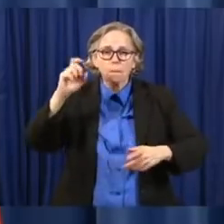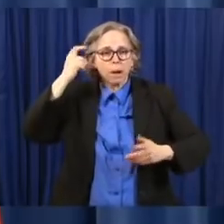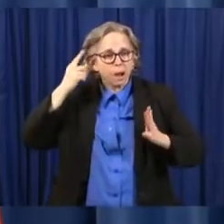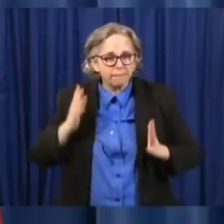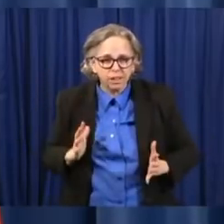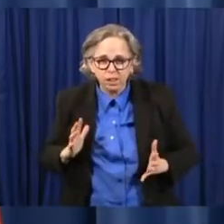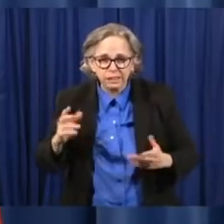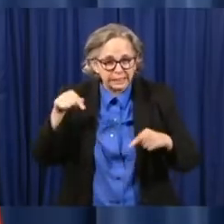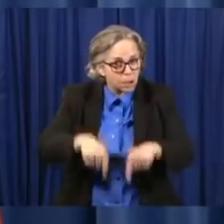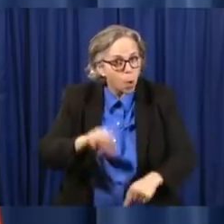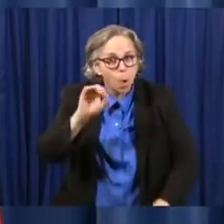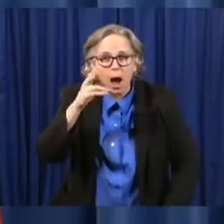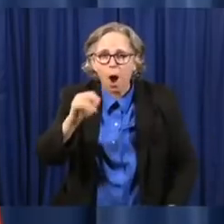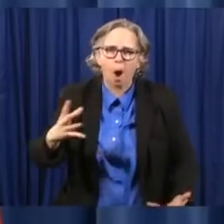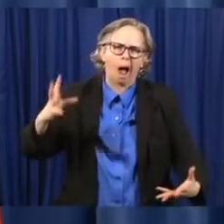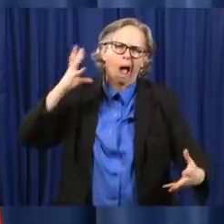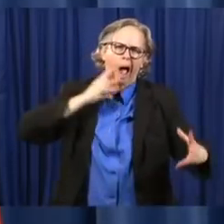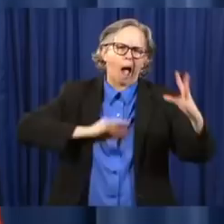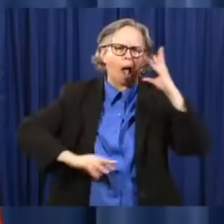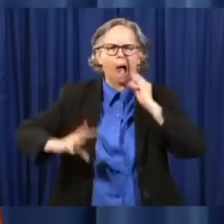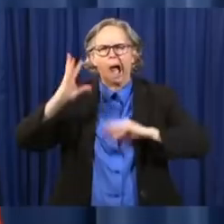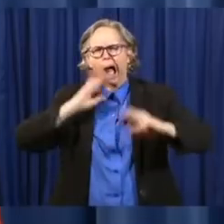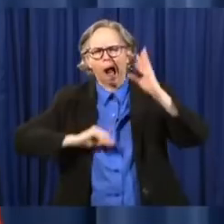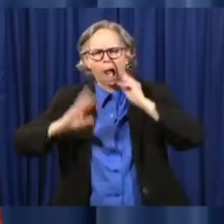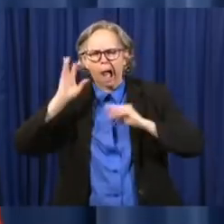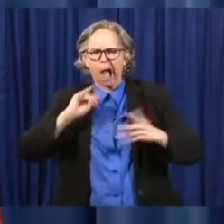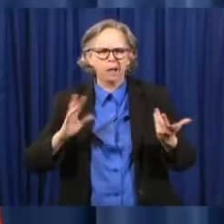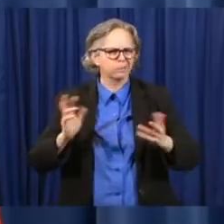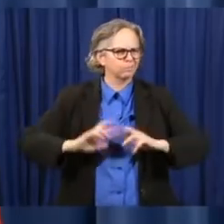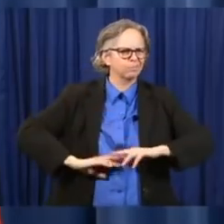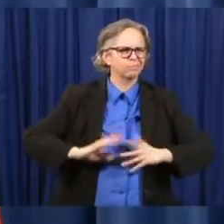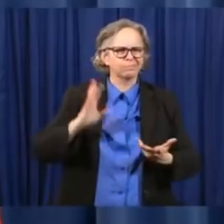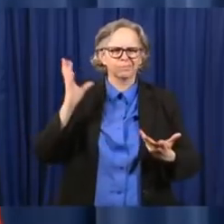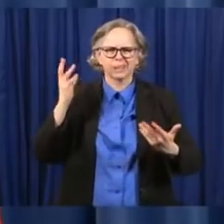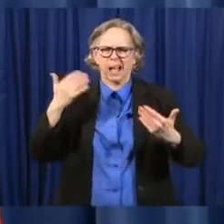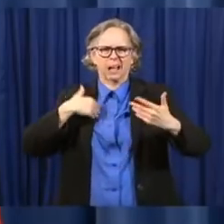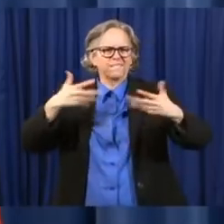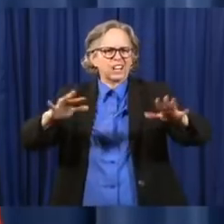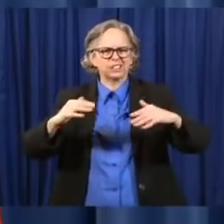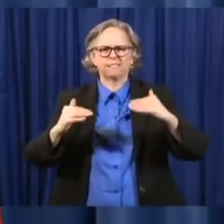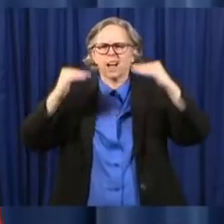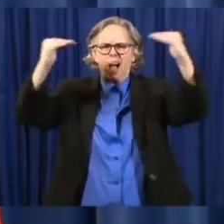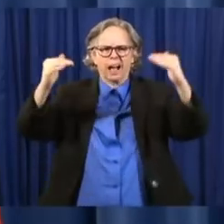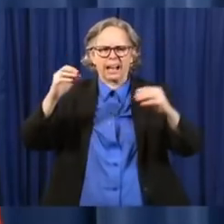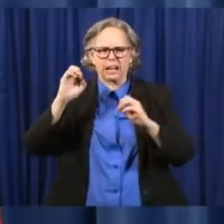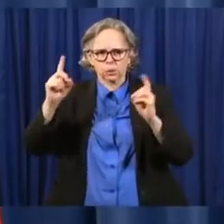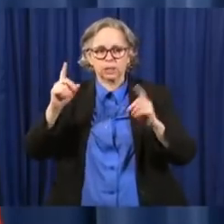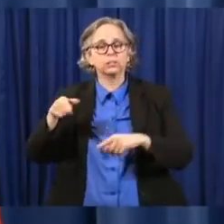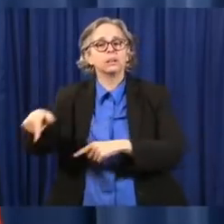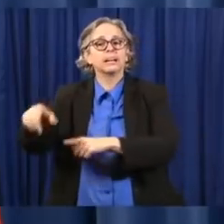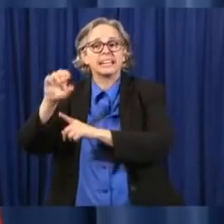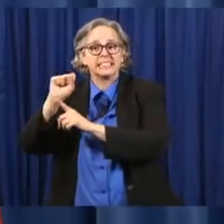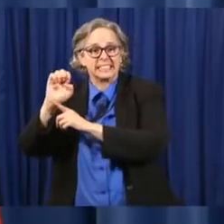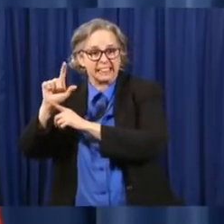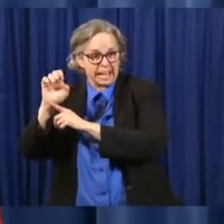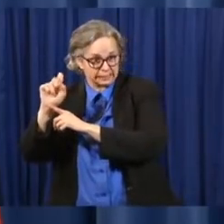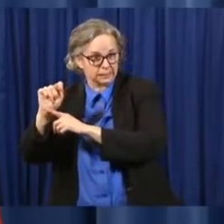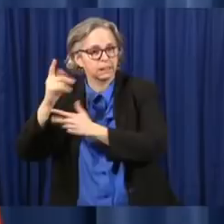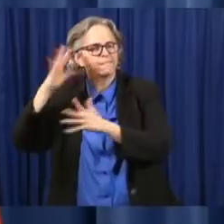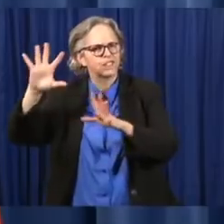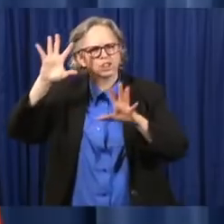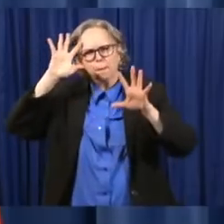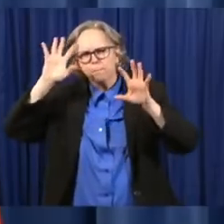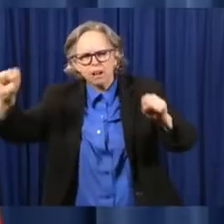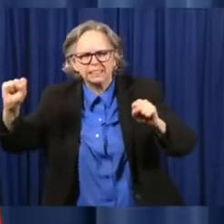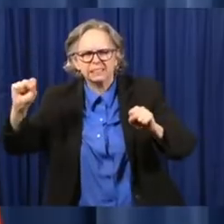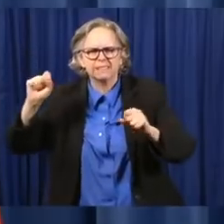careers in higher education. Governor Celeste as president of Colorado College, and Governor Taft as a distinguished research